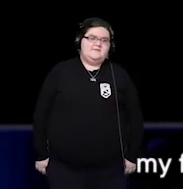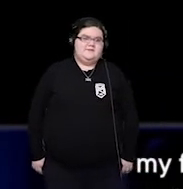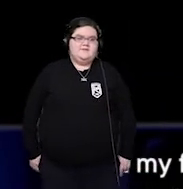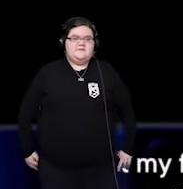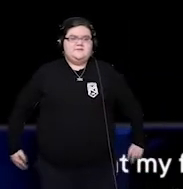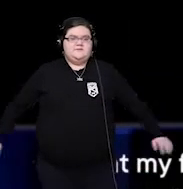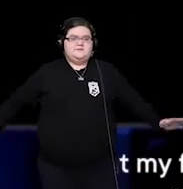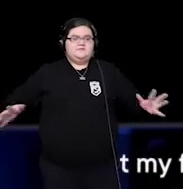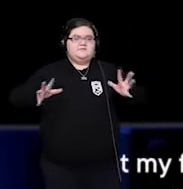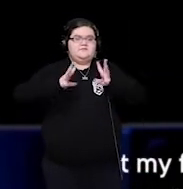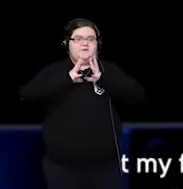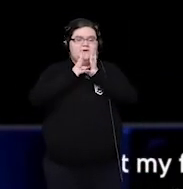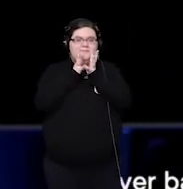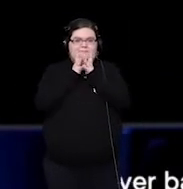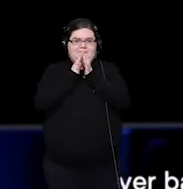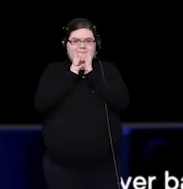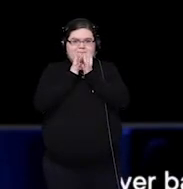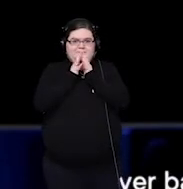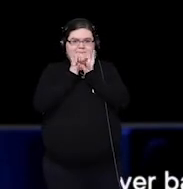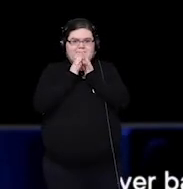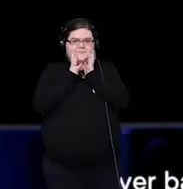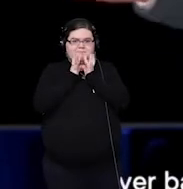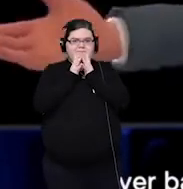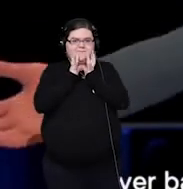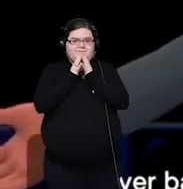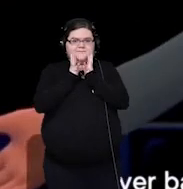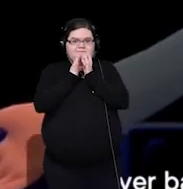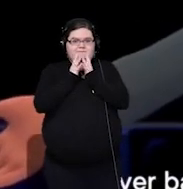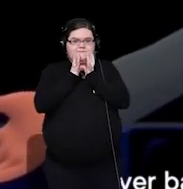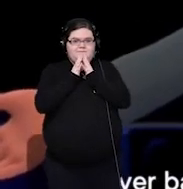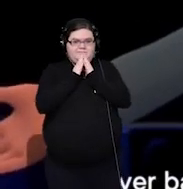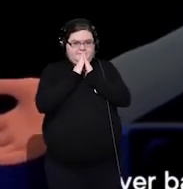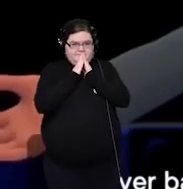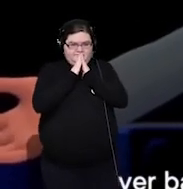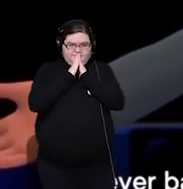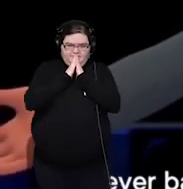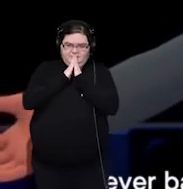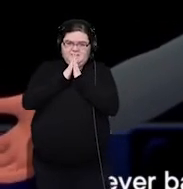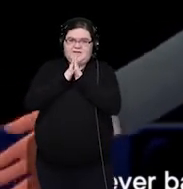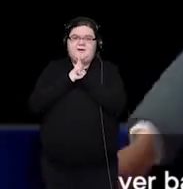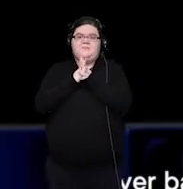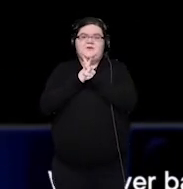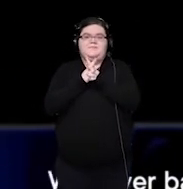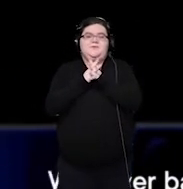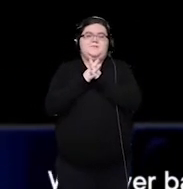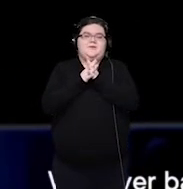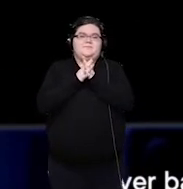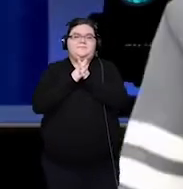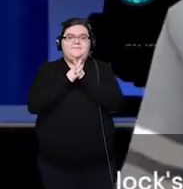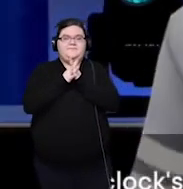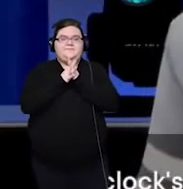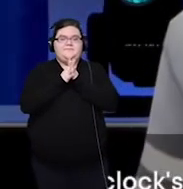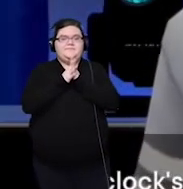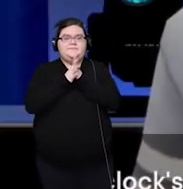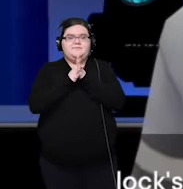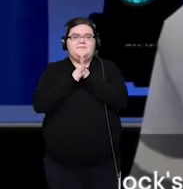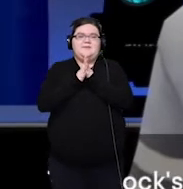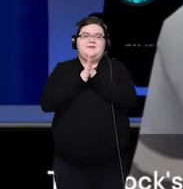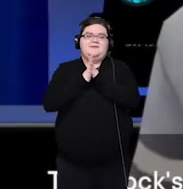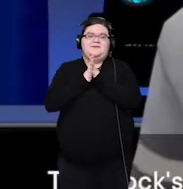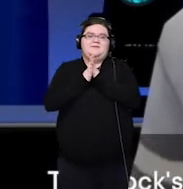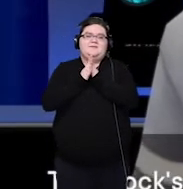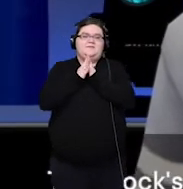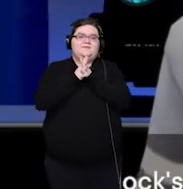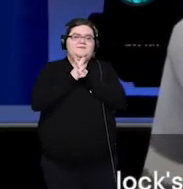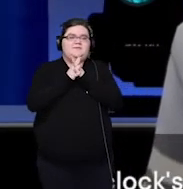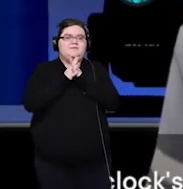your competitor gets a go after you. Yep. Whoever bags the best score in this round wins the big money. Yep. But we have so many points. Here we go.